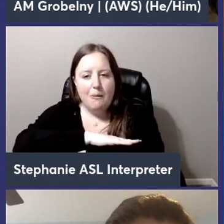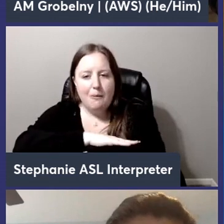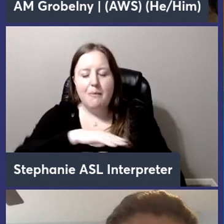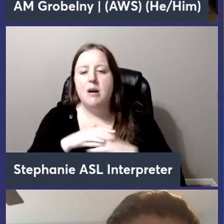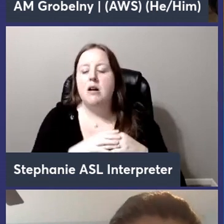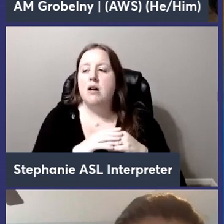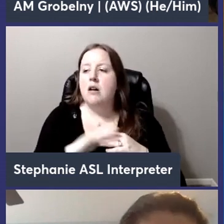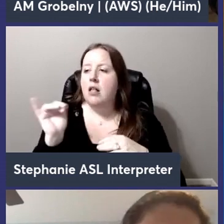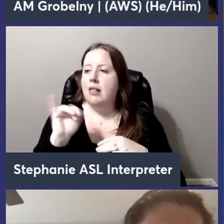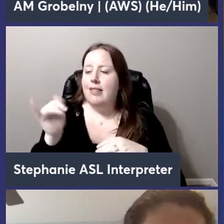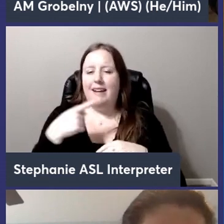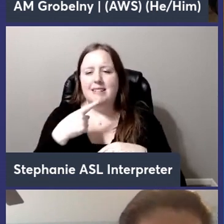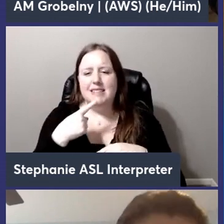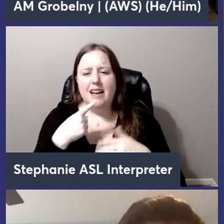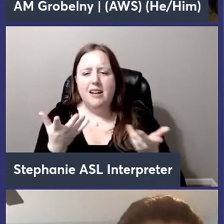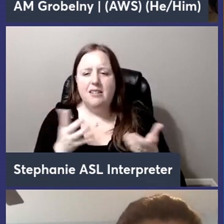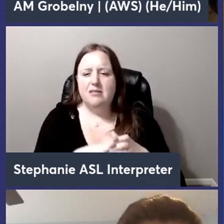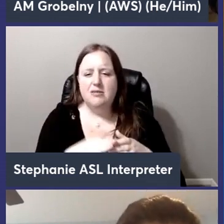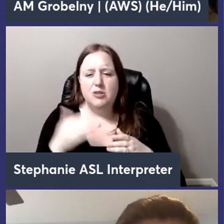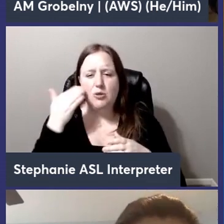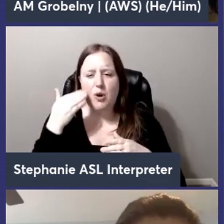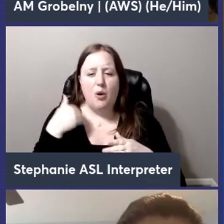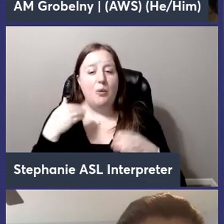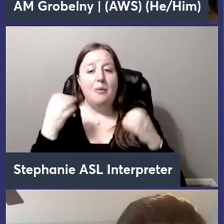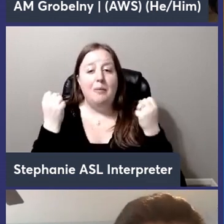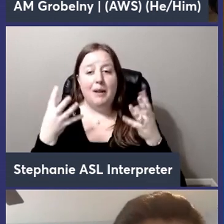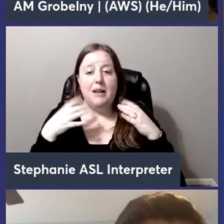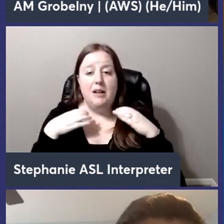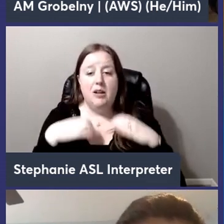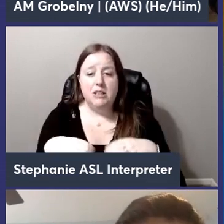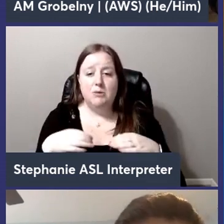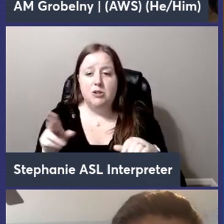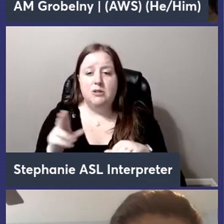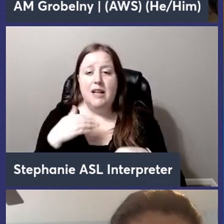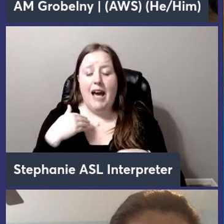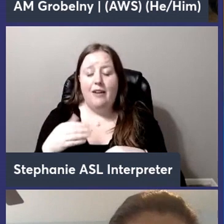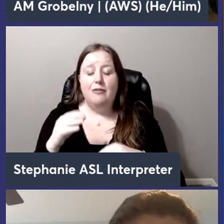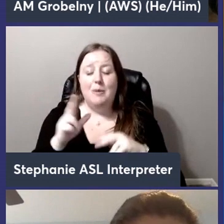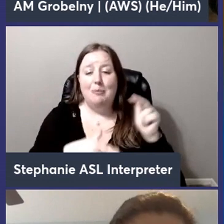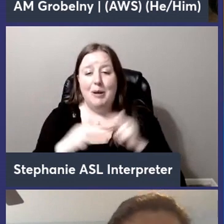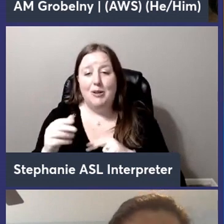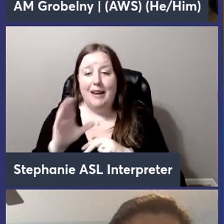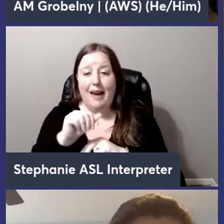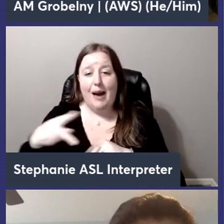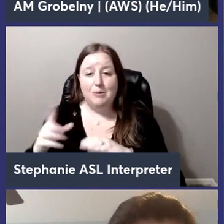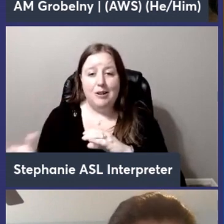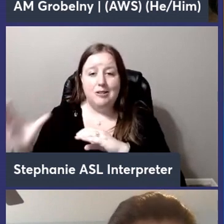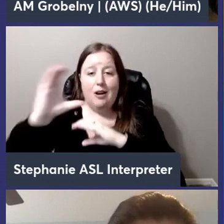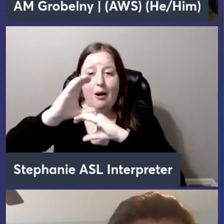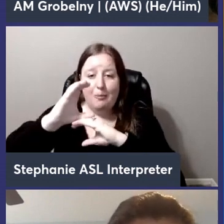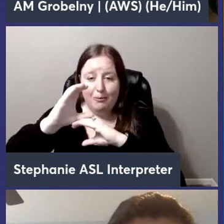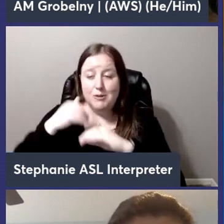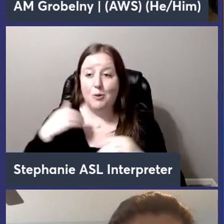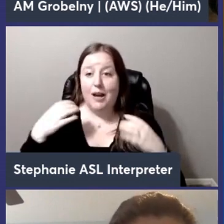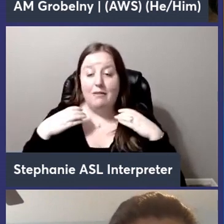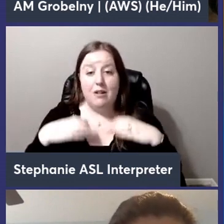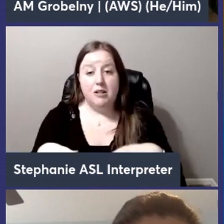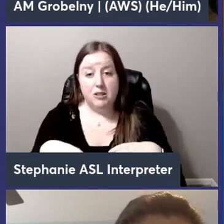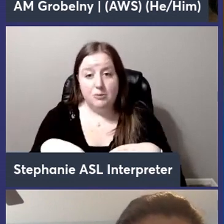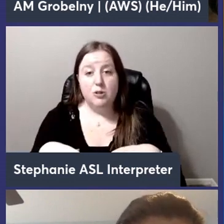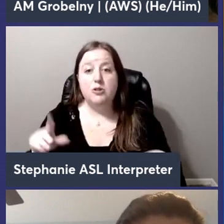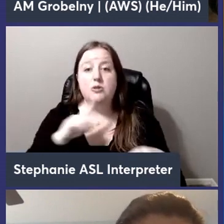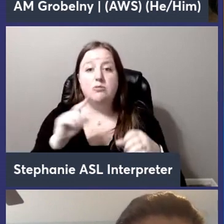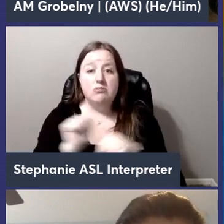know, like I said, we are amazed by how customers have built applications on top of it. So we have a number of customers who